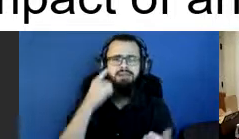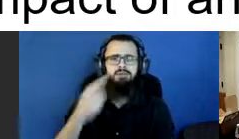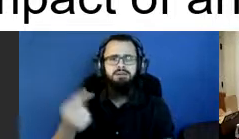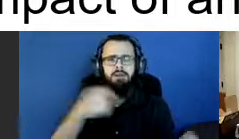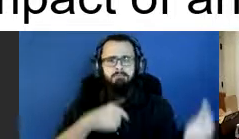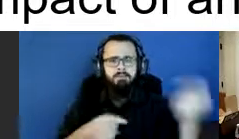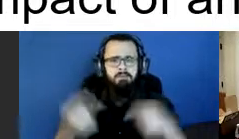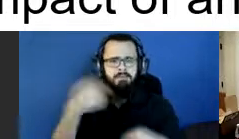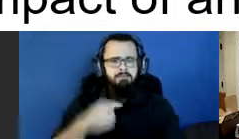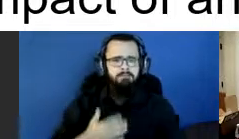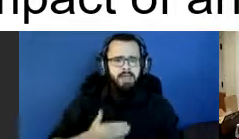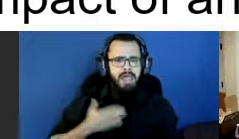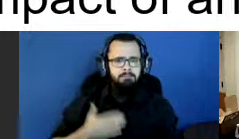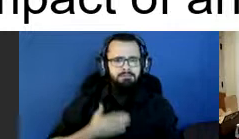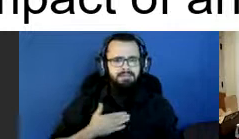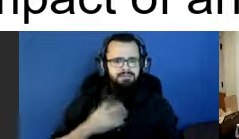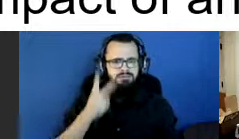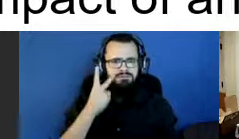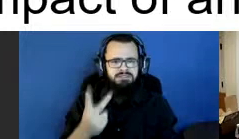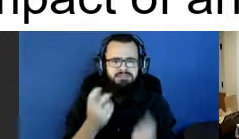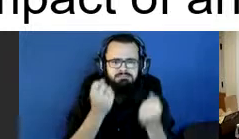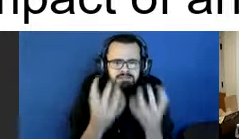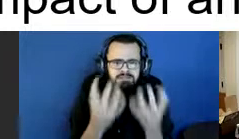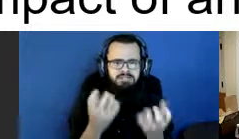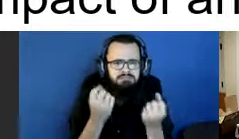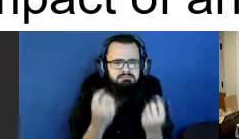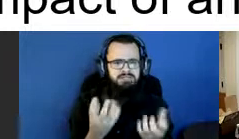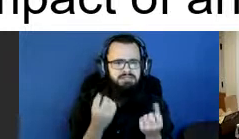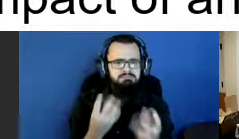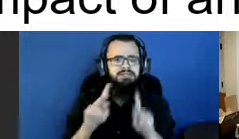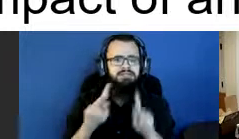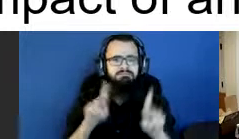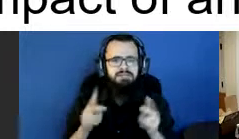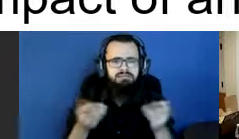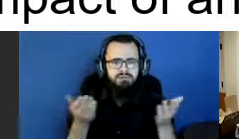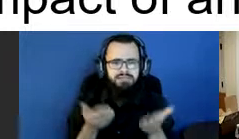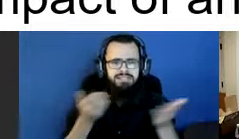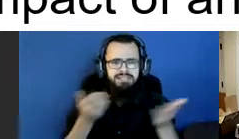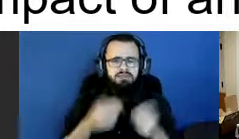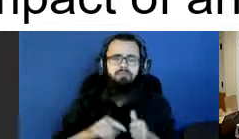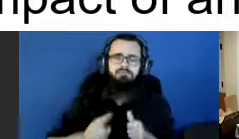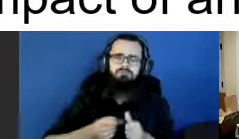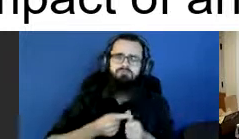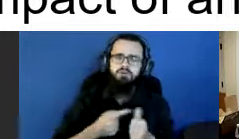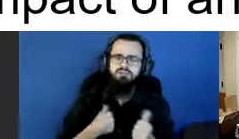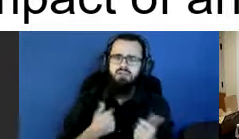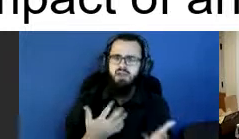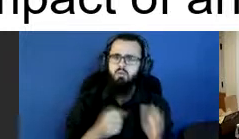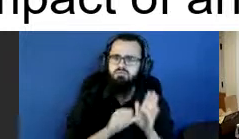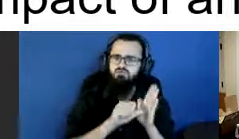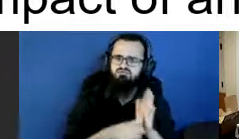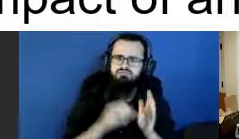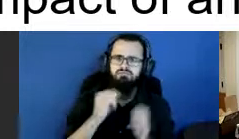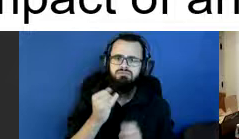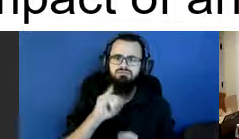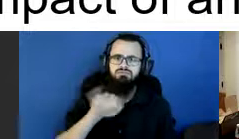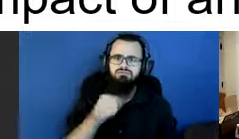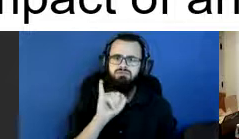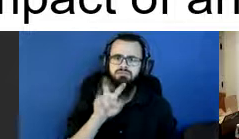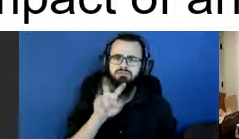here. And I just want to start to reiterate what Javanto said in terms of we're really here to